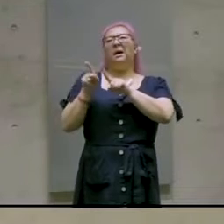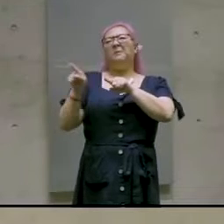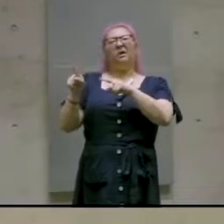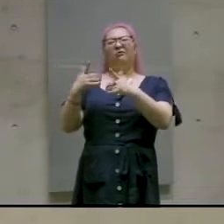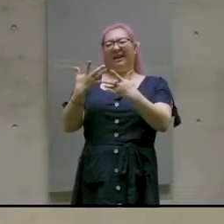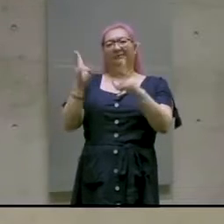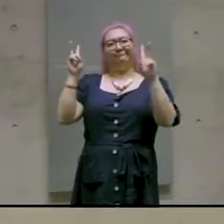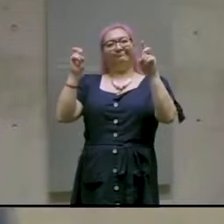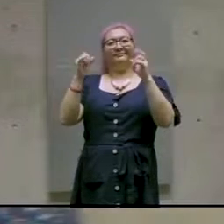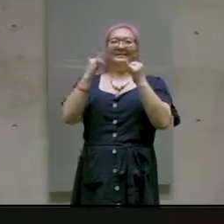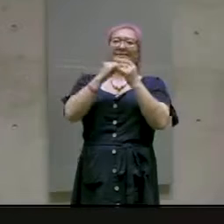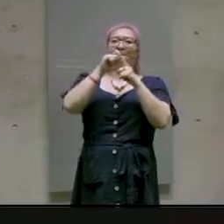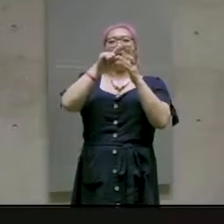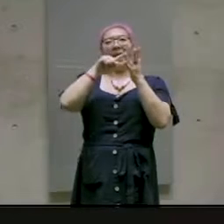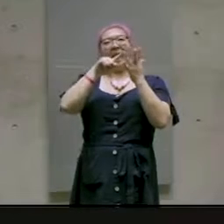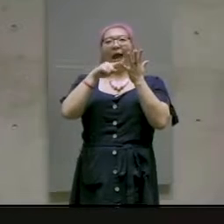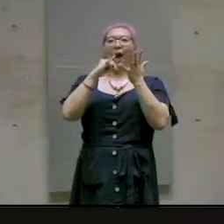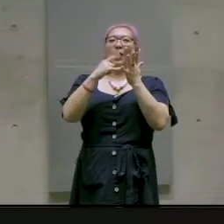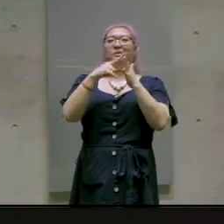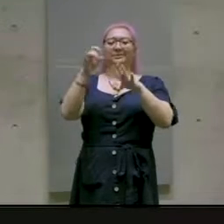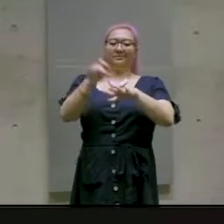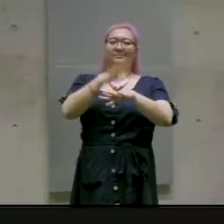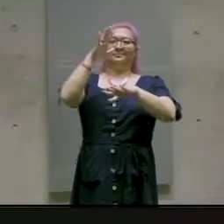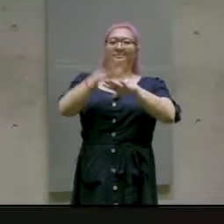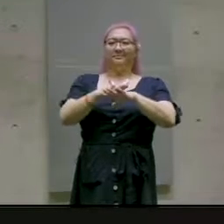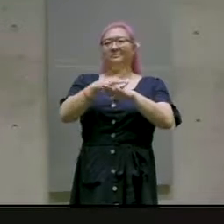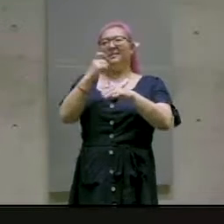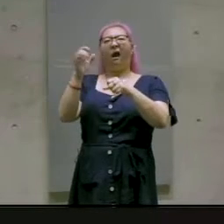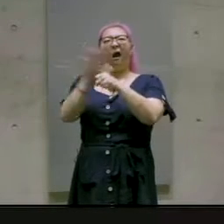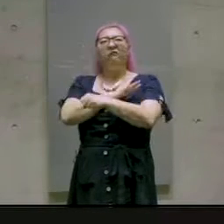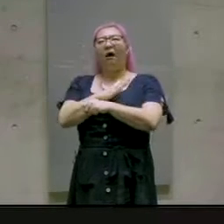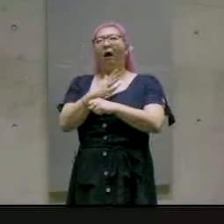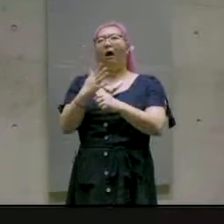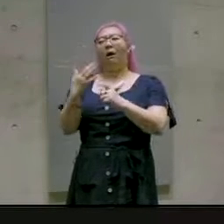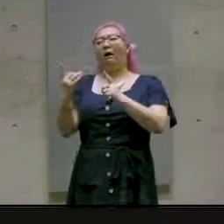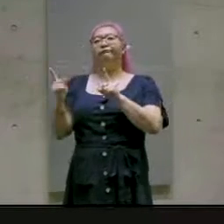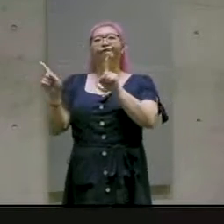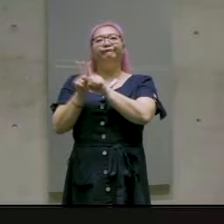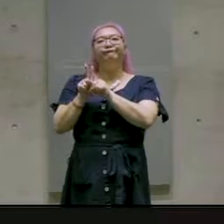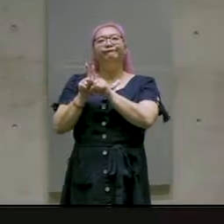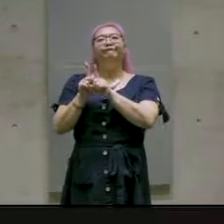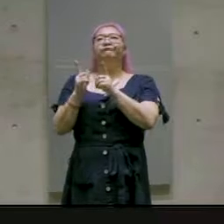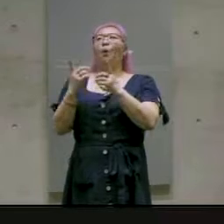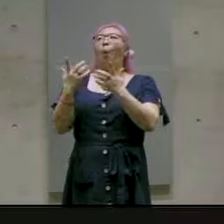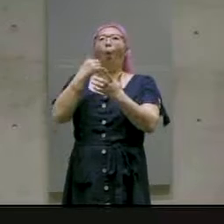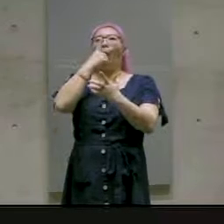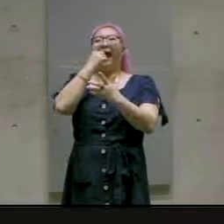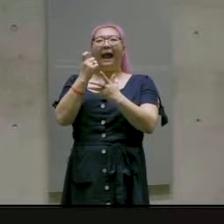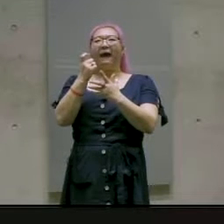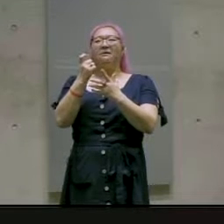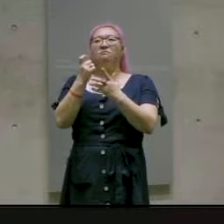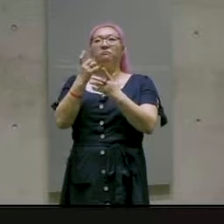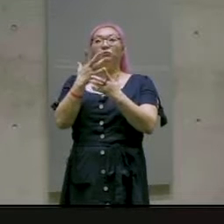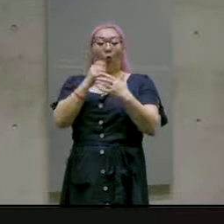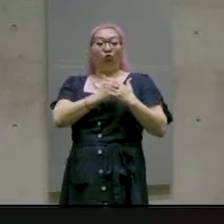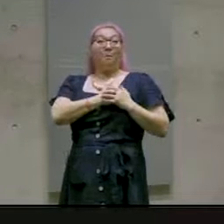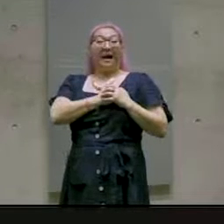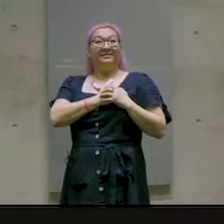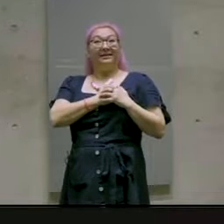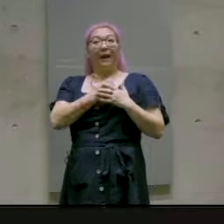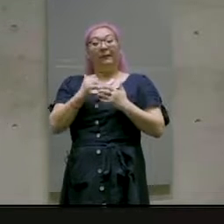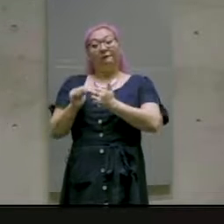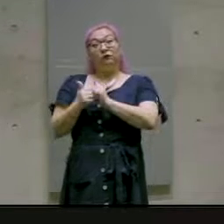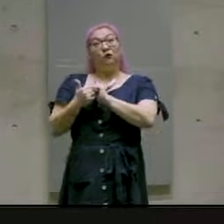of relationships, platonic, polyamorous, and so on. And different characters can kind of qualify for becoming the player's